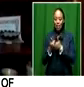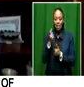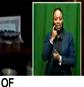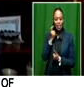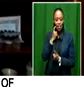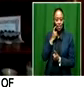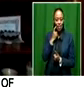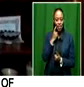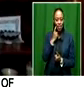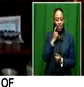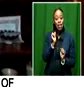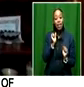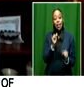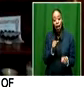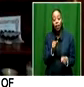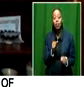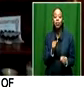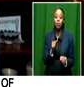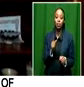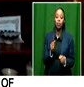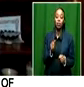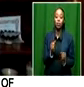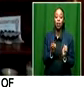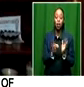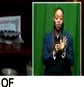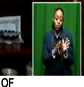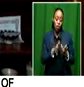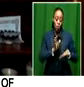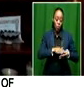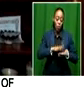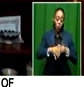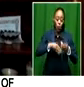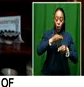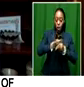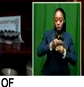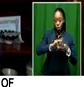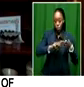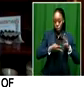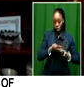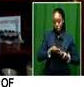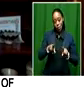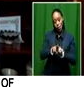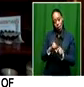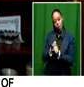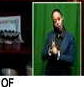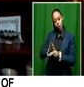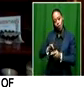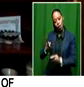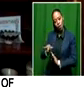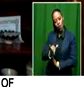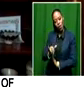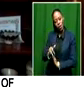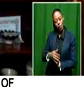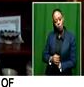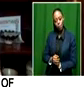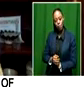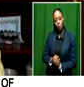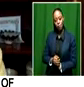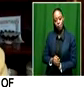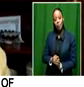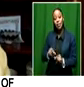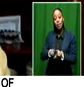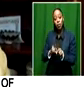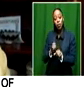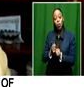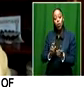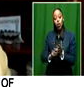No doubt, we've got to increase the number of learners who take mathematics. And again, finally, let me say, Leanne, we